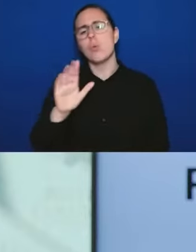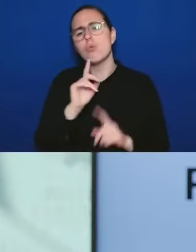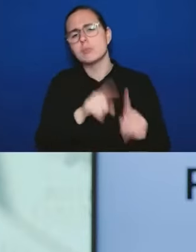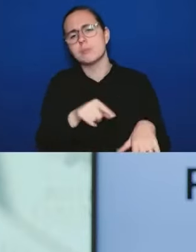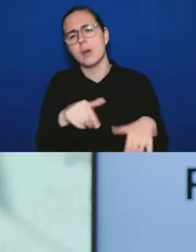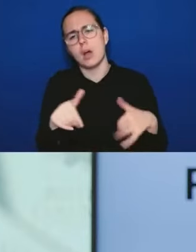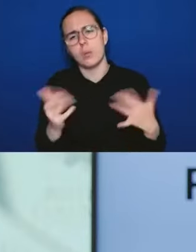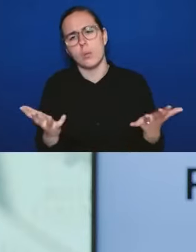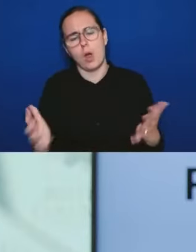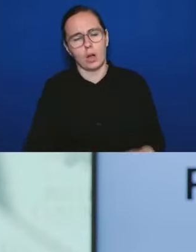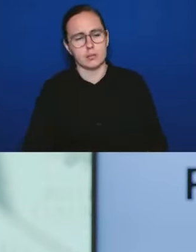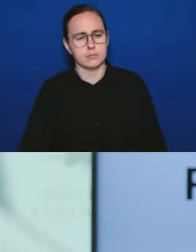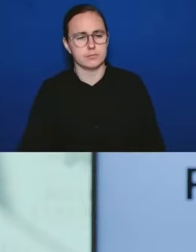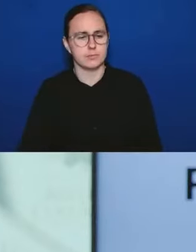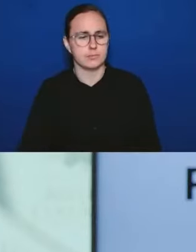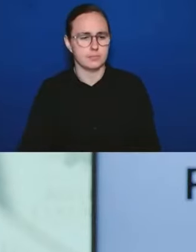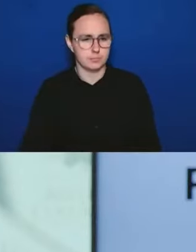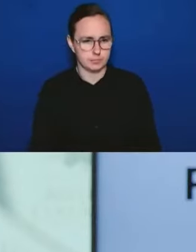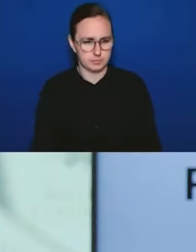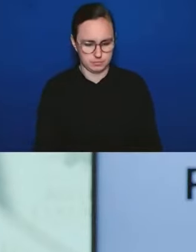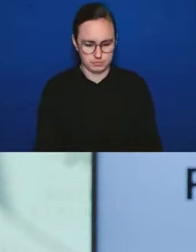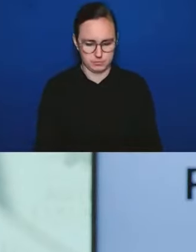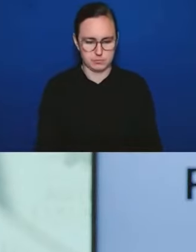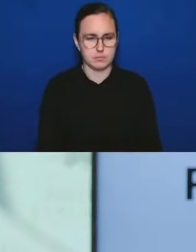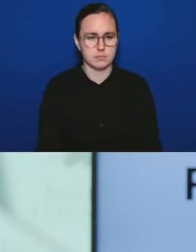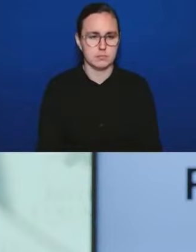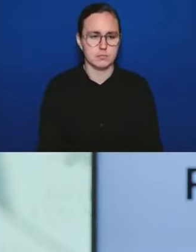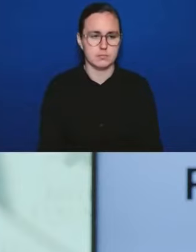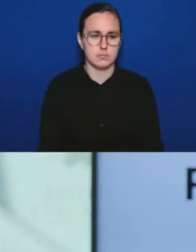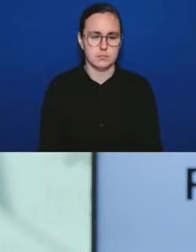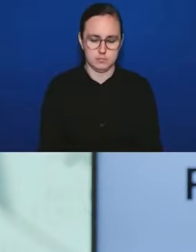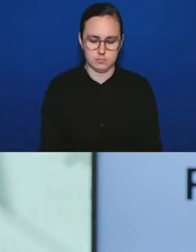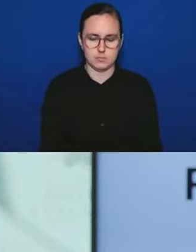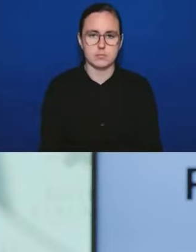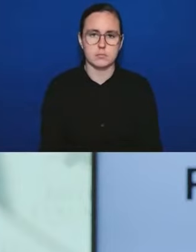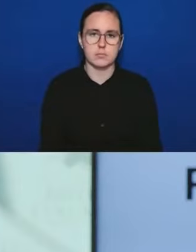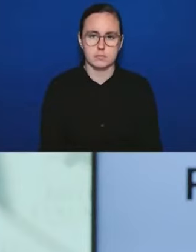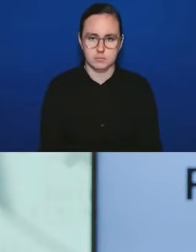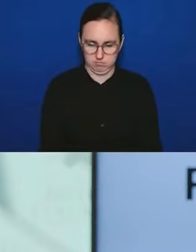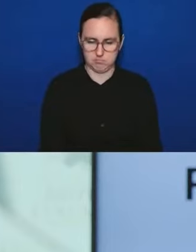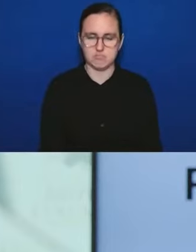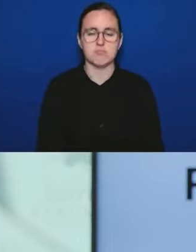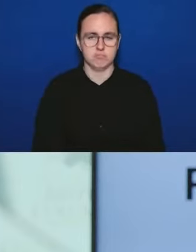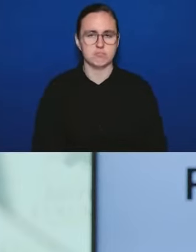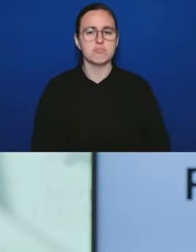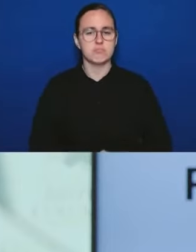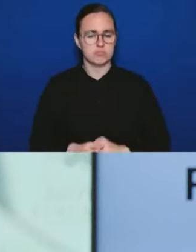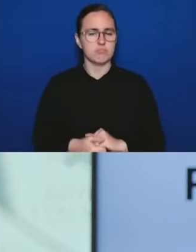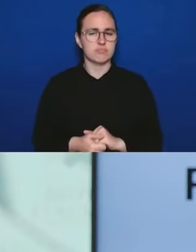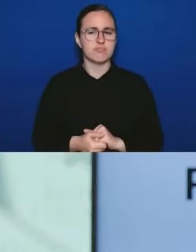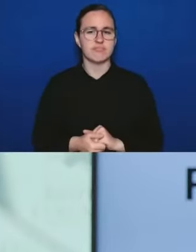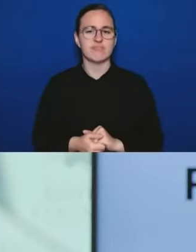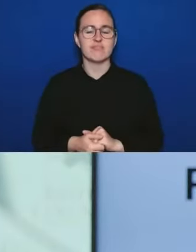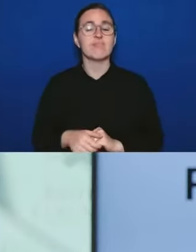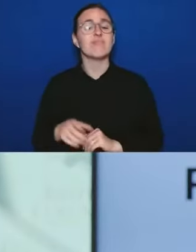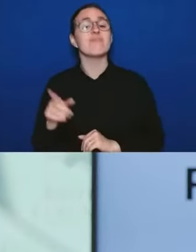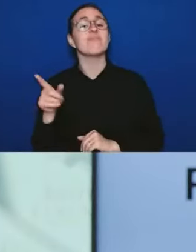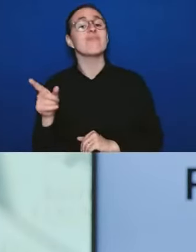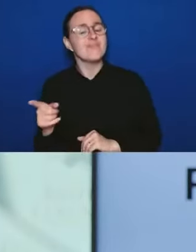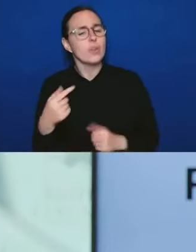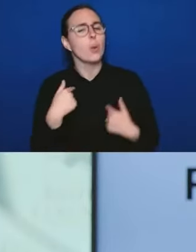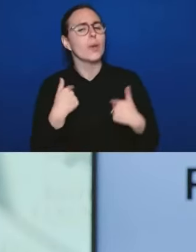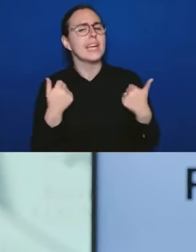That I think that we have, and what we've tried to do across health authorities and